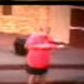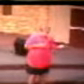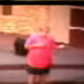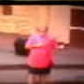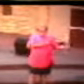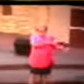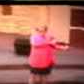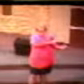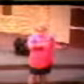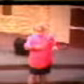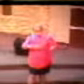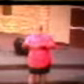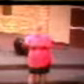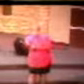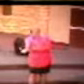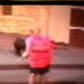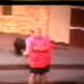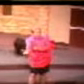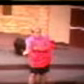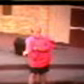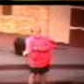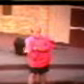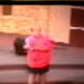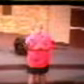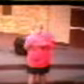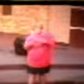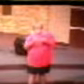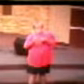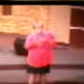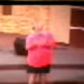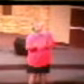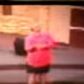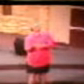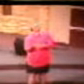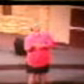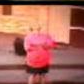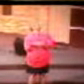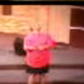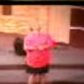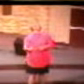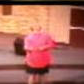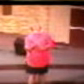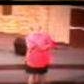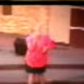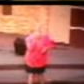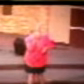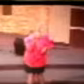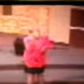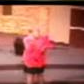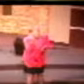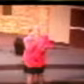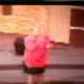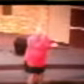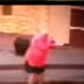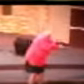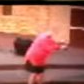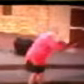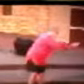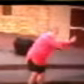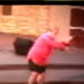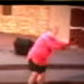You understand, don't you, that they had gone, Jewish people had gone to great